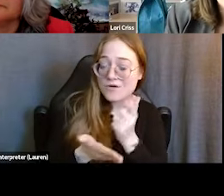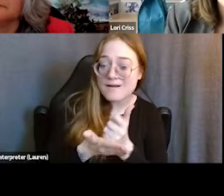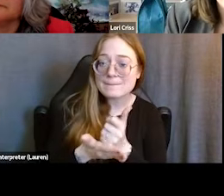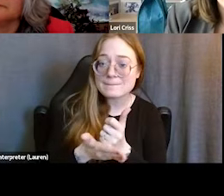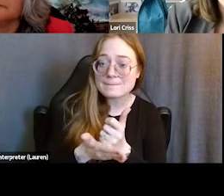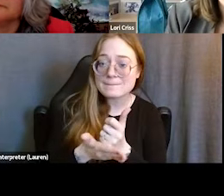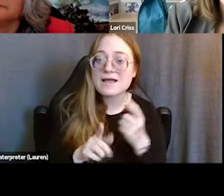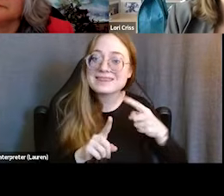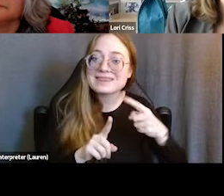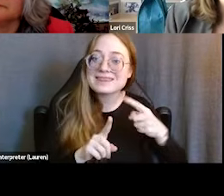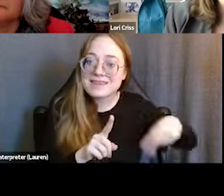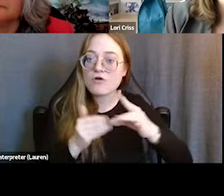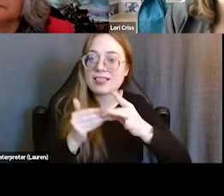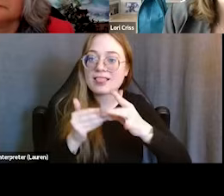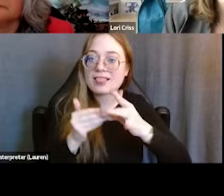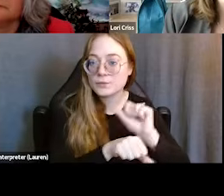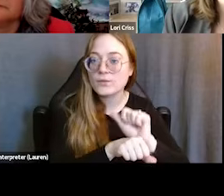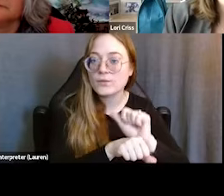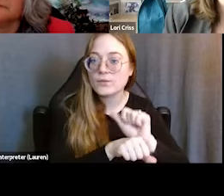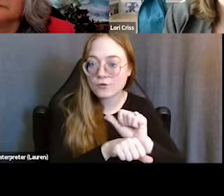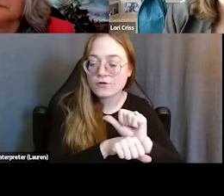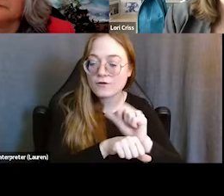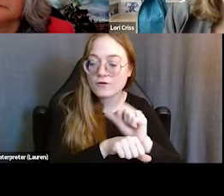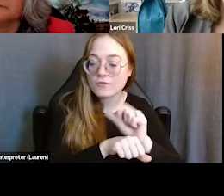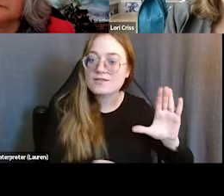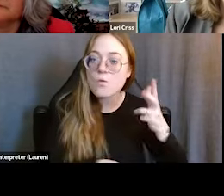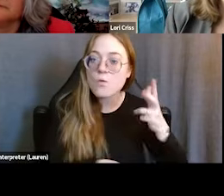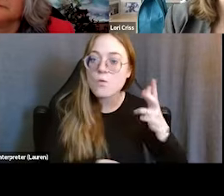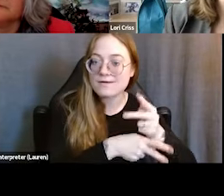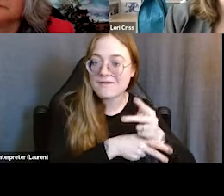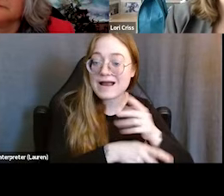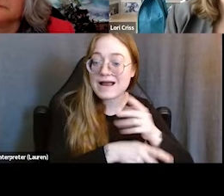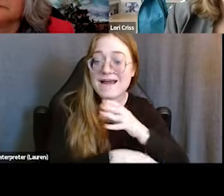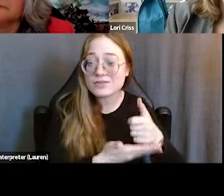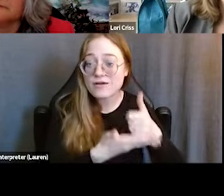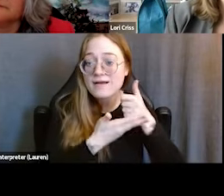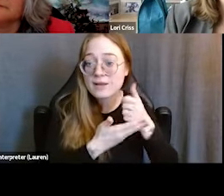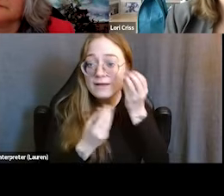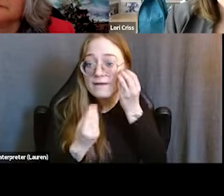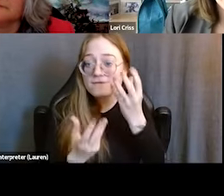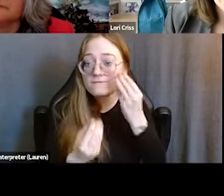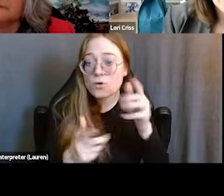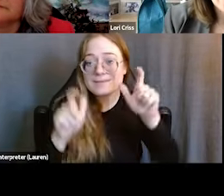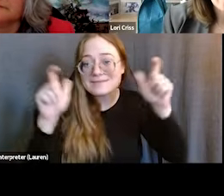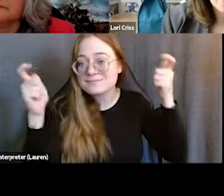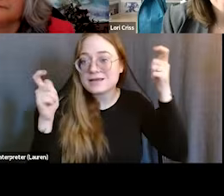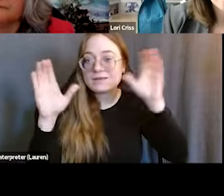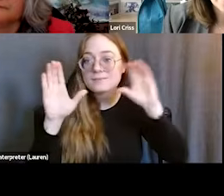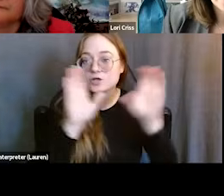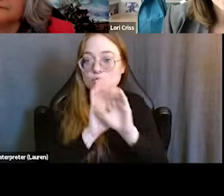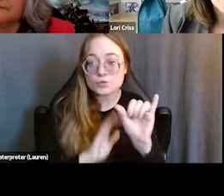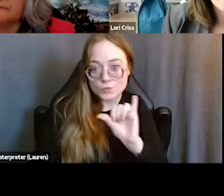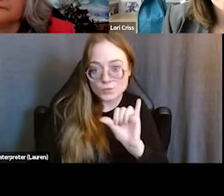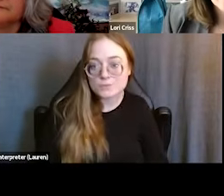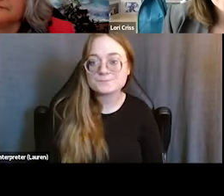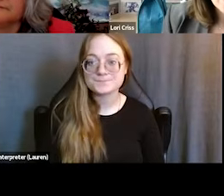are driving this work for their own care, and that they're helping to inform the bigger picture that we have in